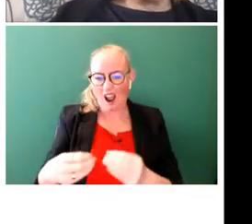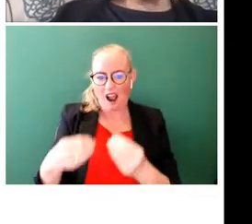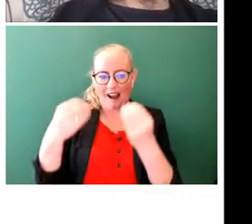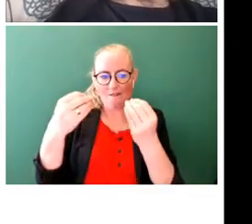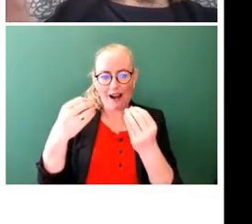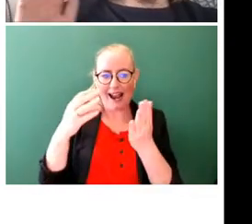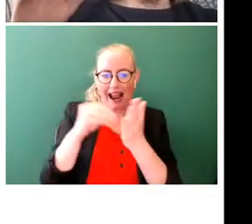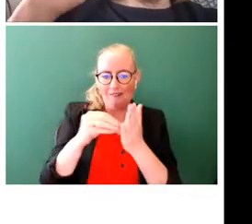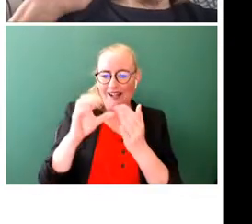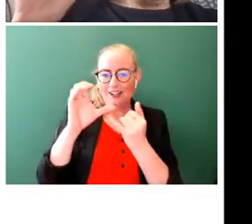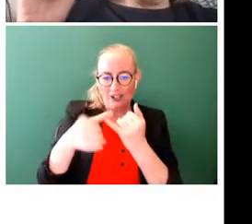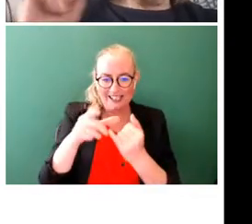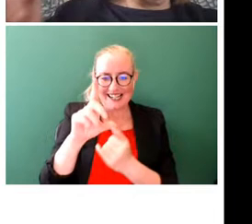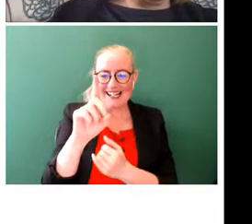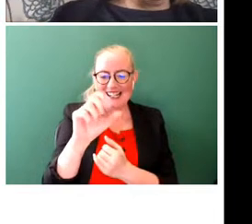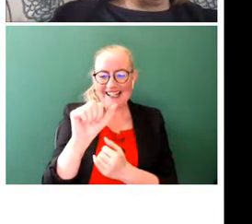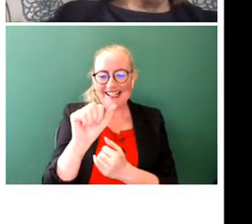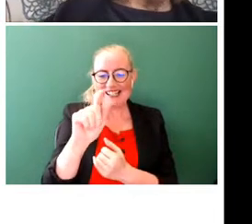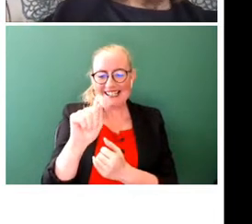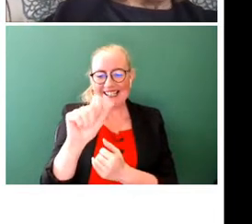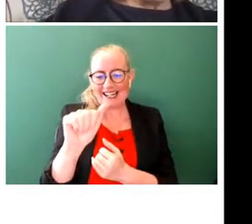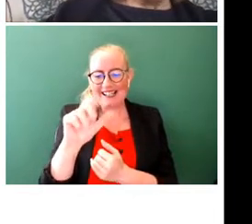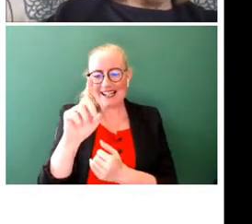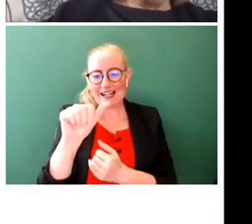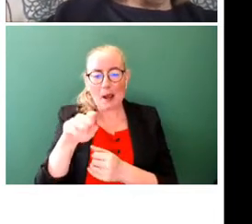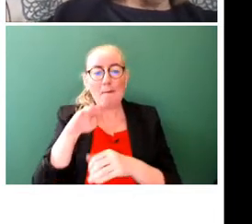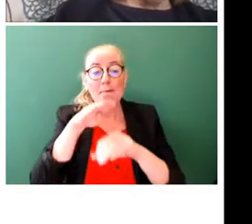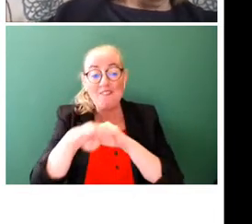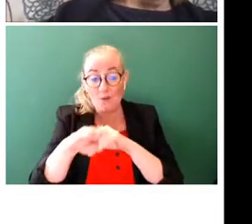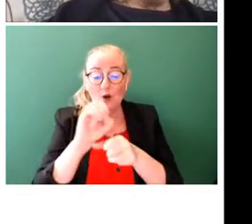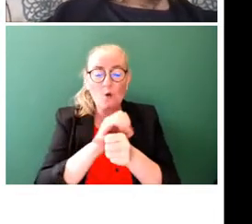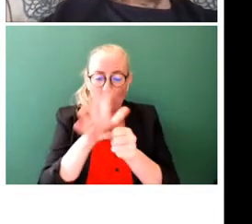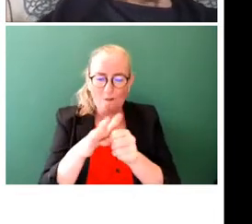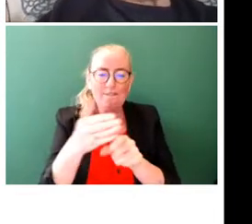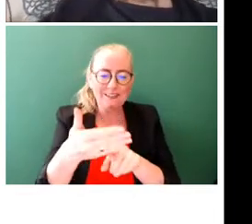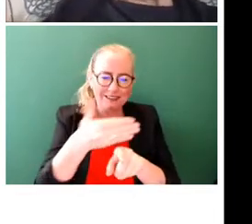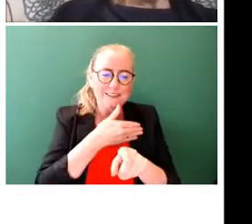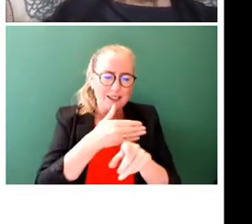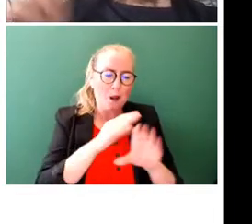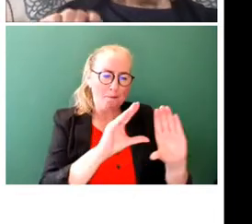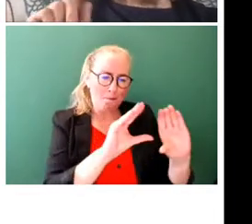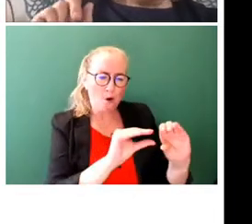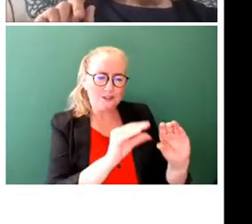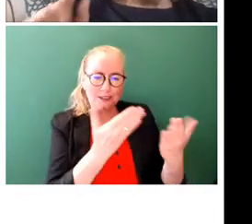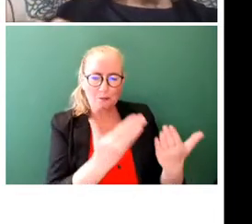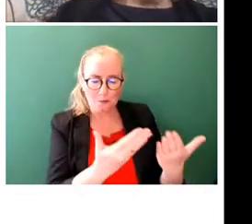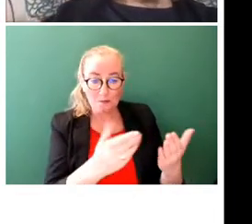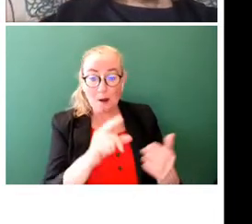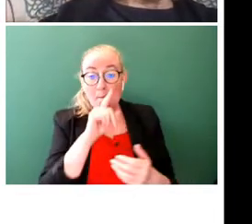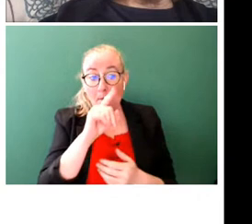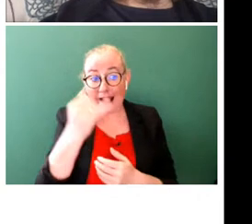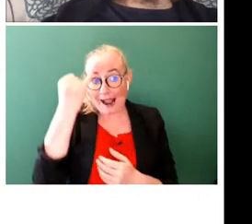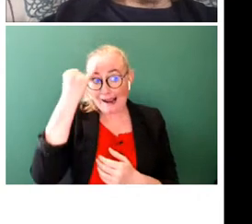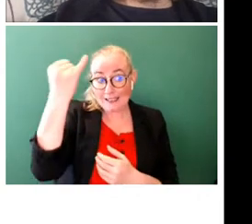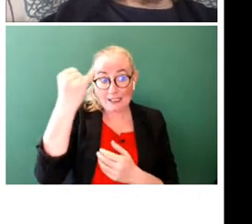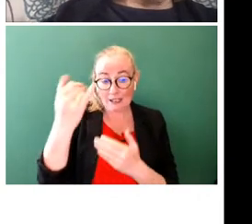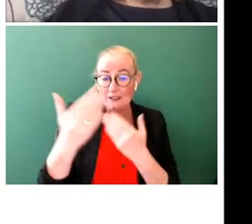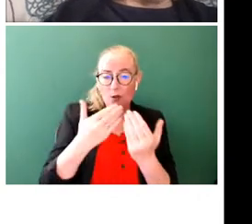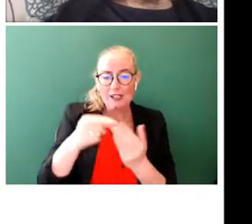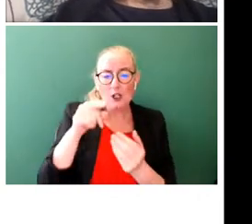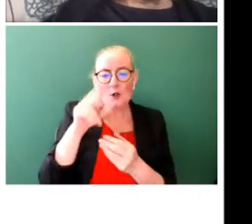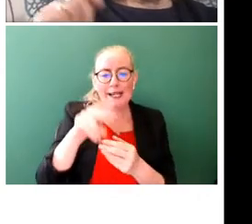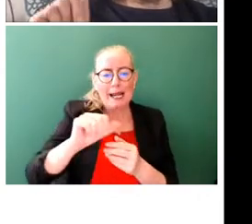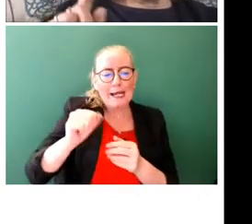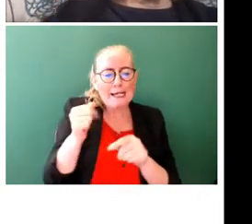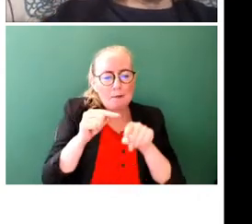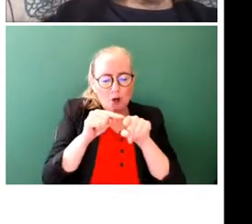have Day-to-Day, or I should say we were before COVID. It's on pause at the moment. But the idea is that you can keep track of